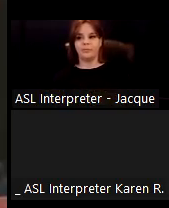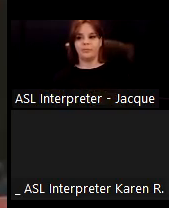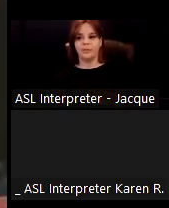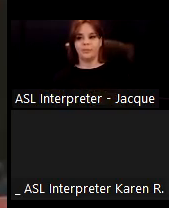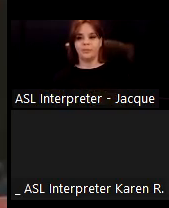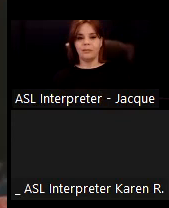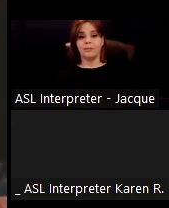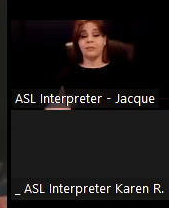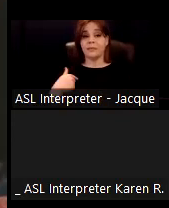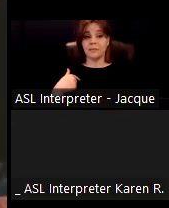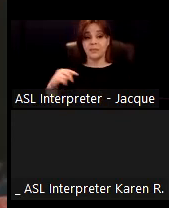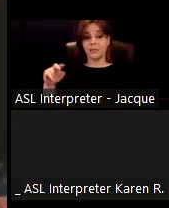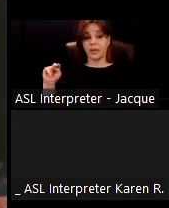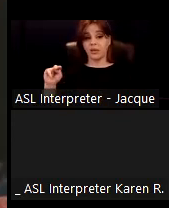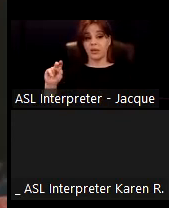This is Norma speaking.